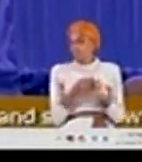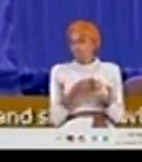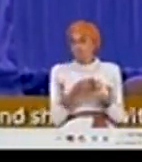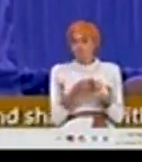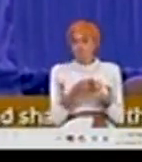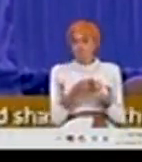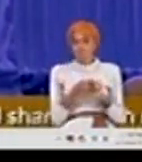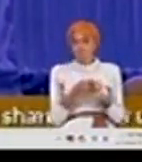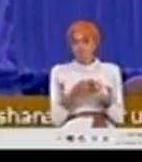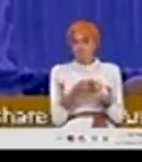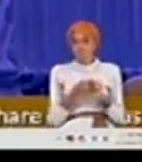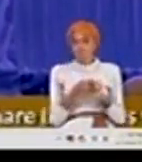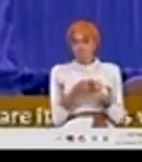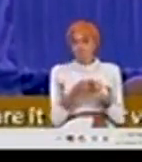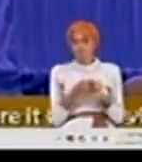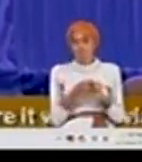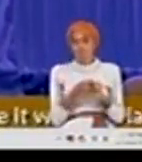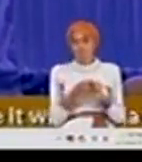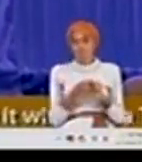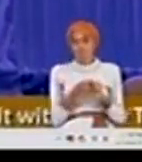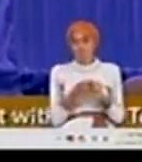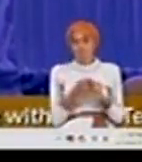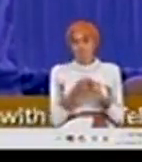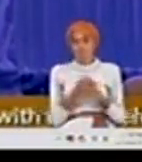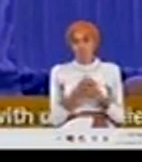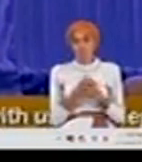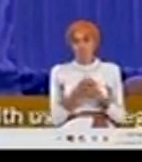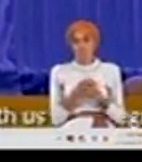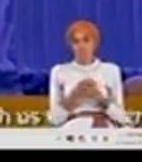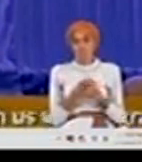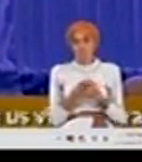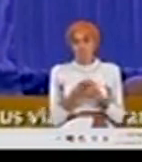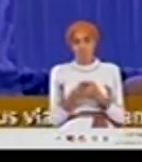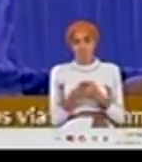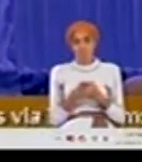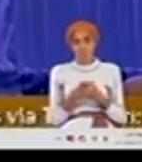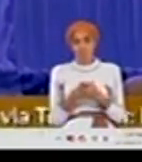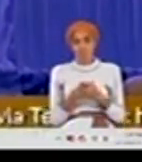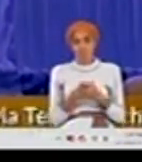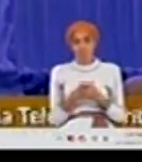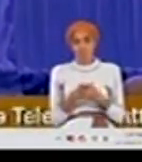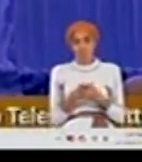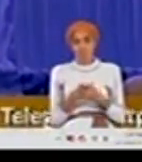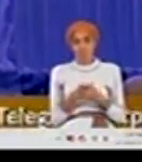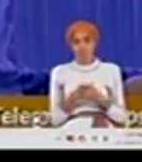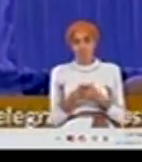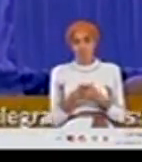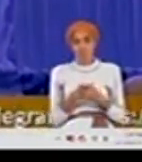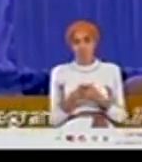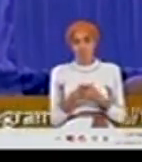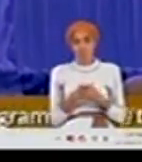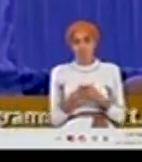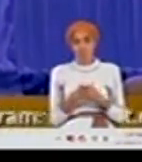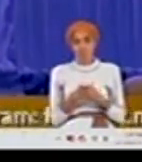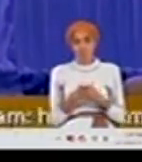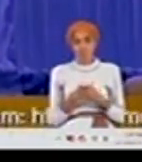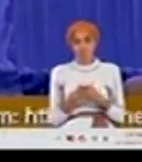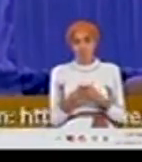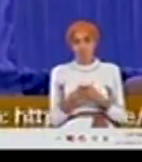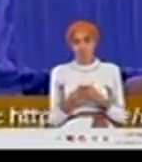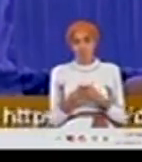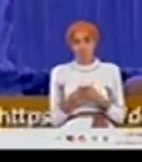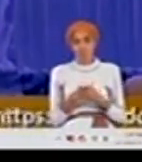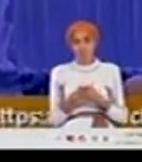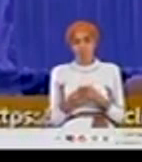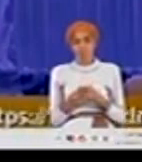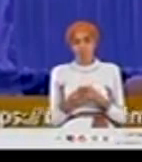and you have having they call it know we call it the medical Palace photophobia and because of this I not able to see very well